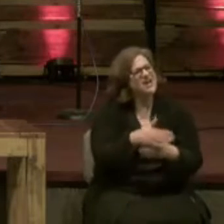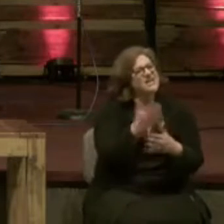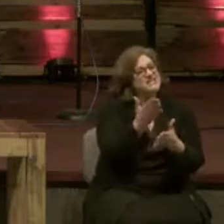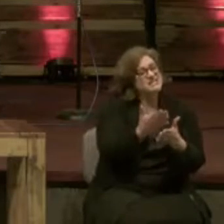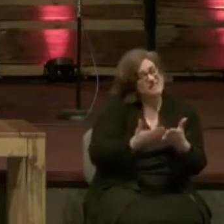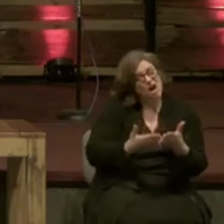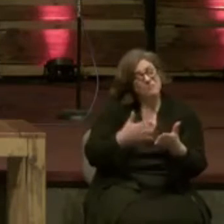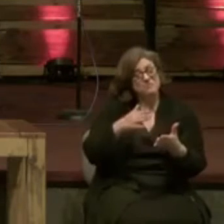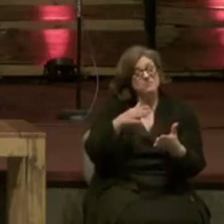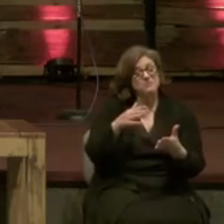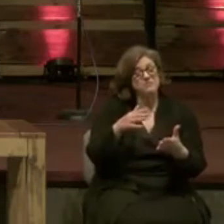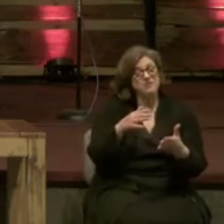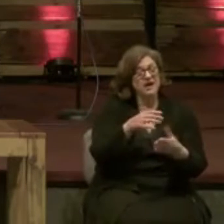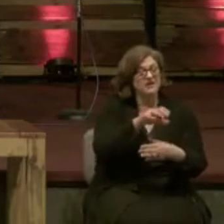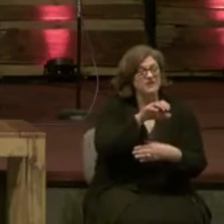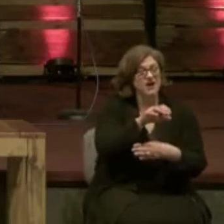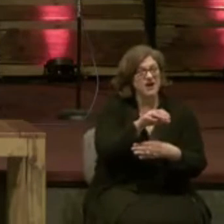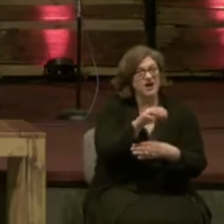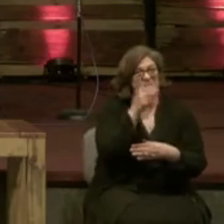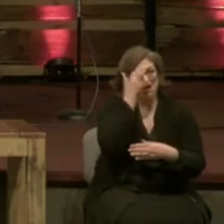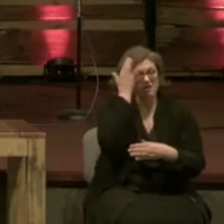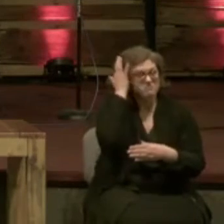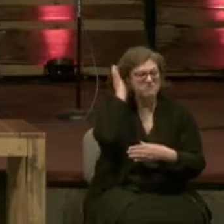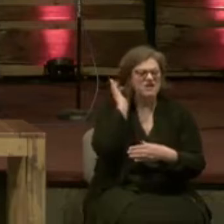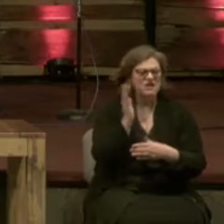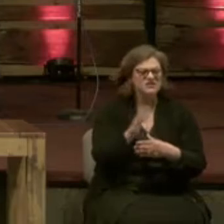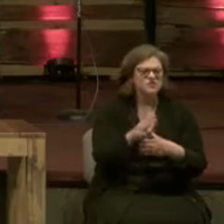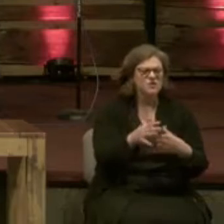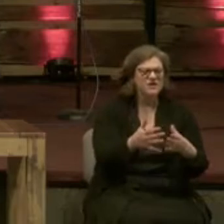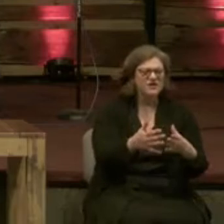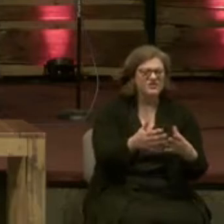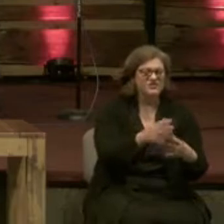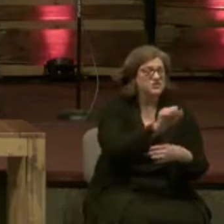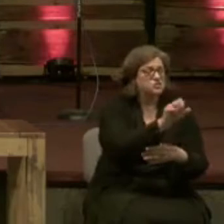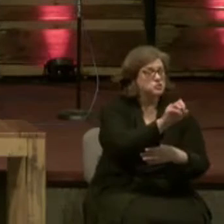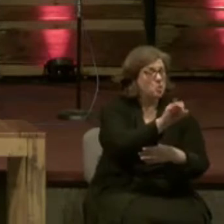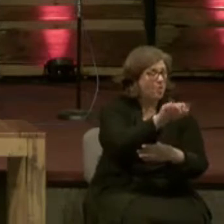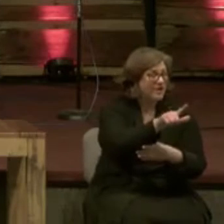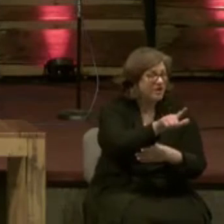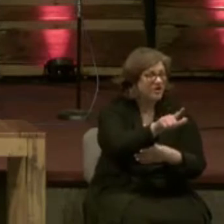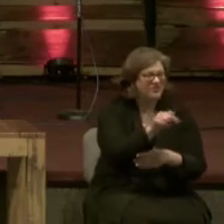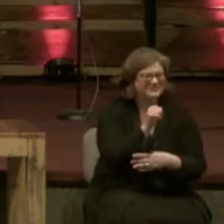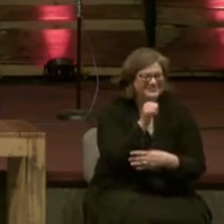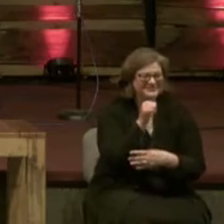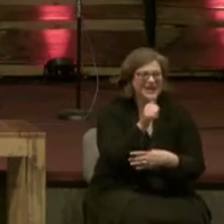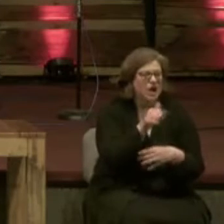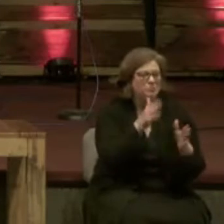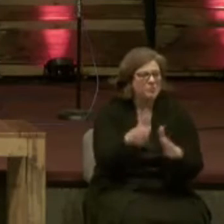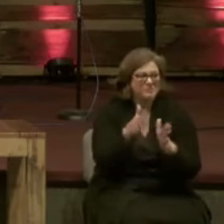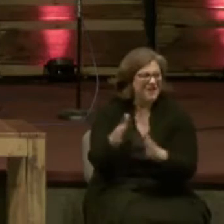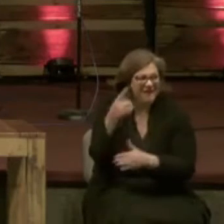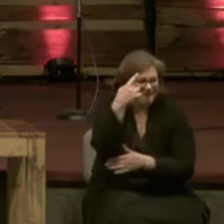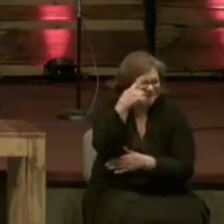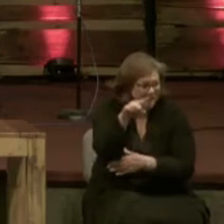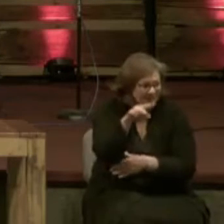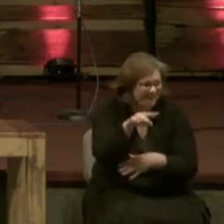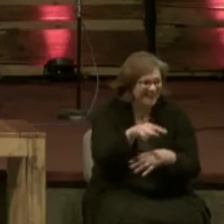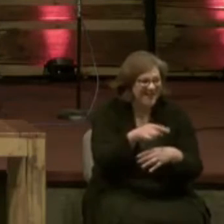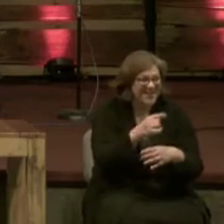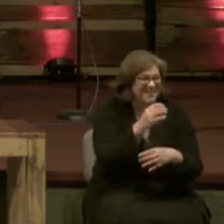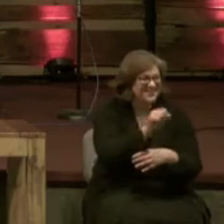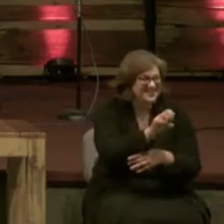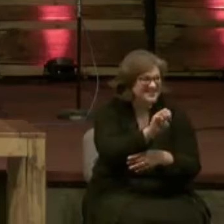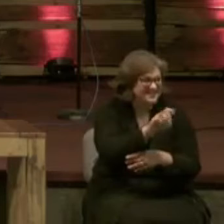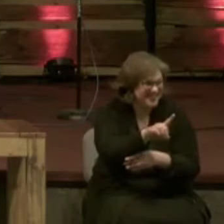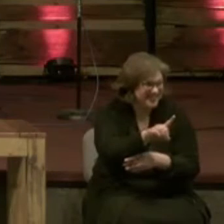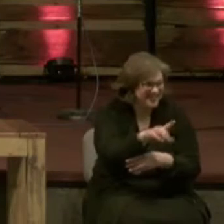on land that was just kind of had shallow soil. There's lots of rocks in there. And right away, those little seedlings started to form,